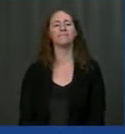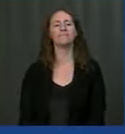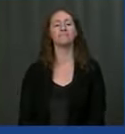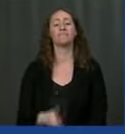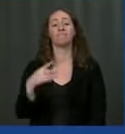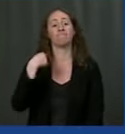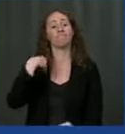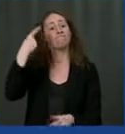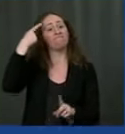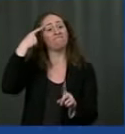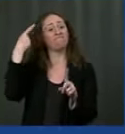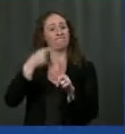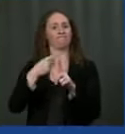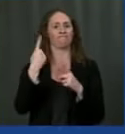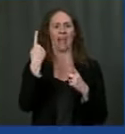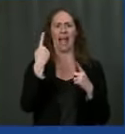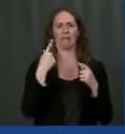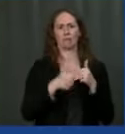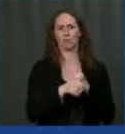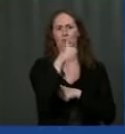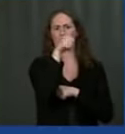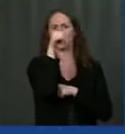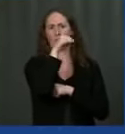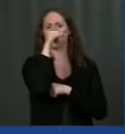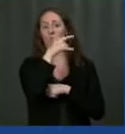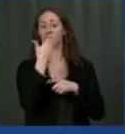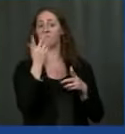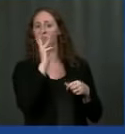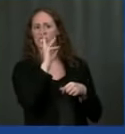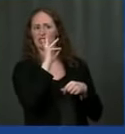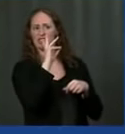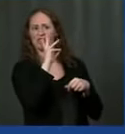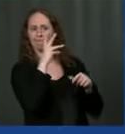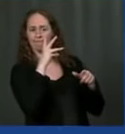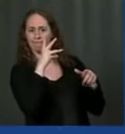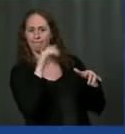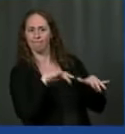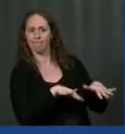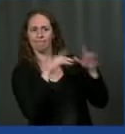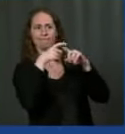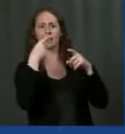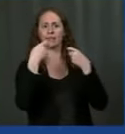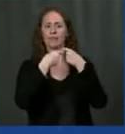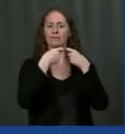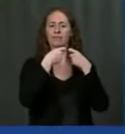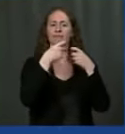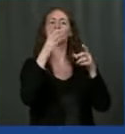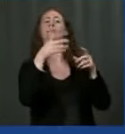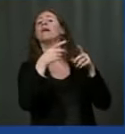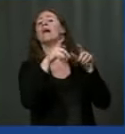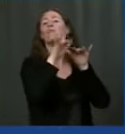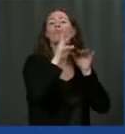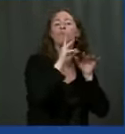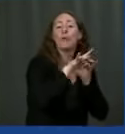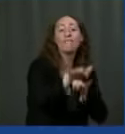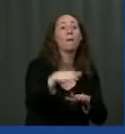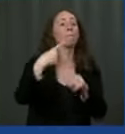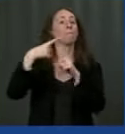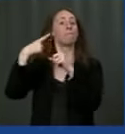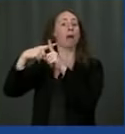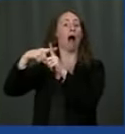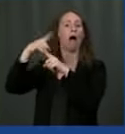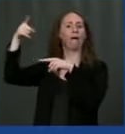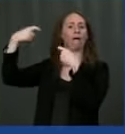water and power outages. The storm has been in the state for about 8 to 10 hours